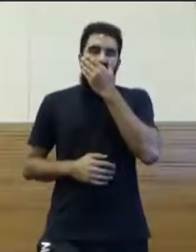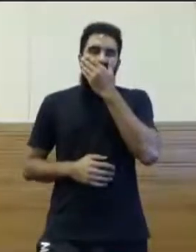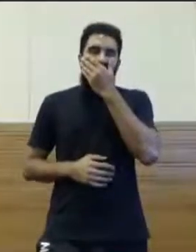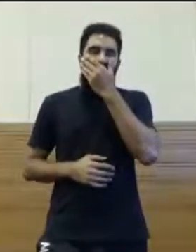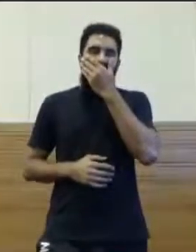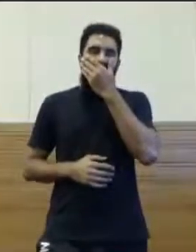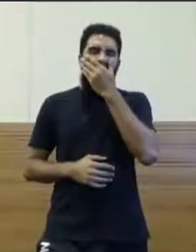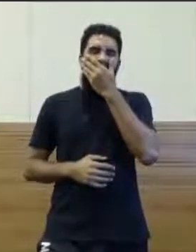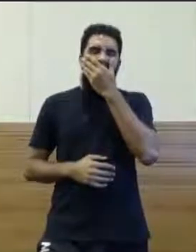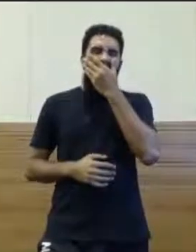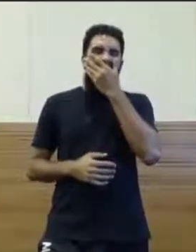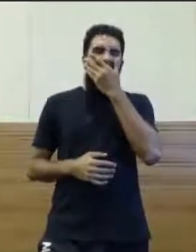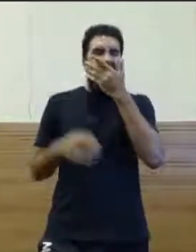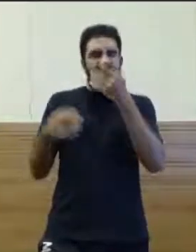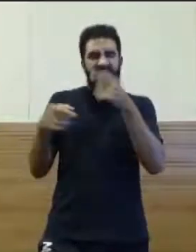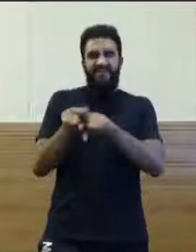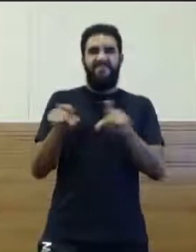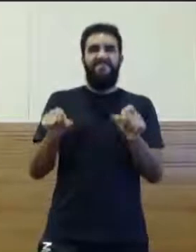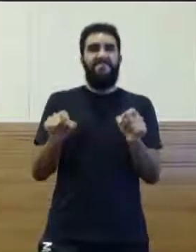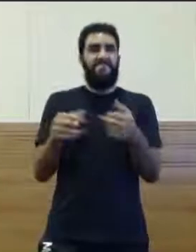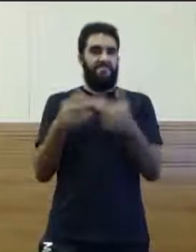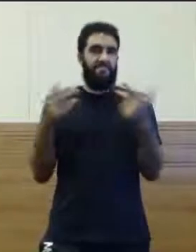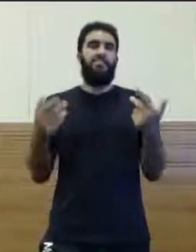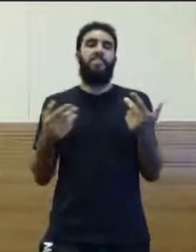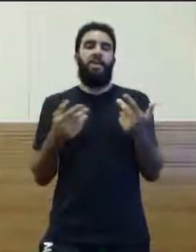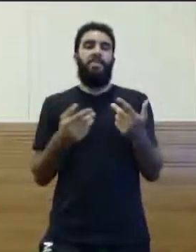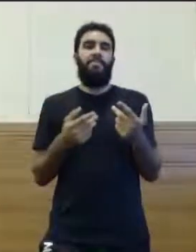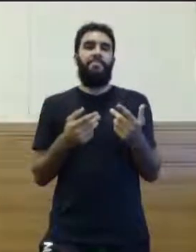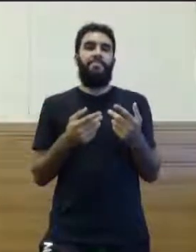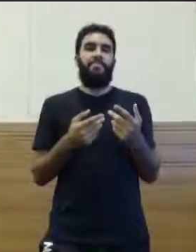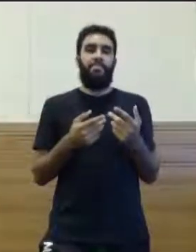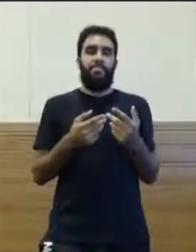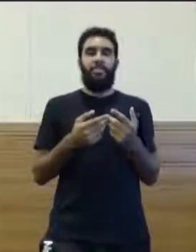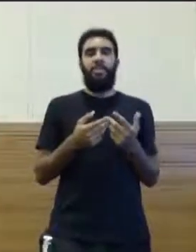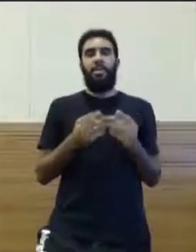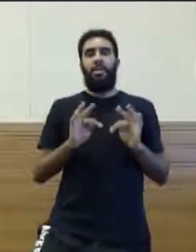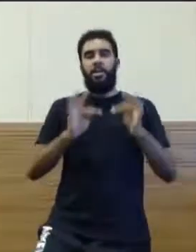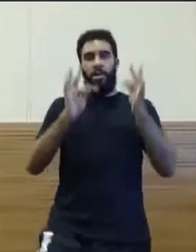internet, to technical devices,